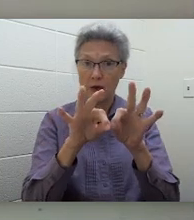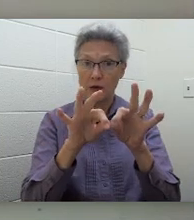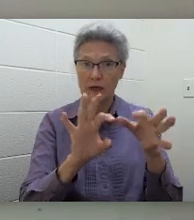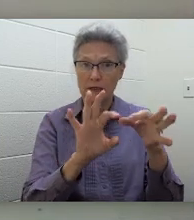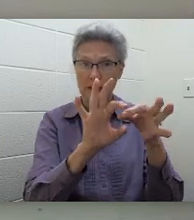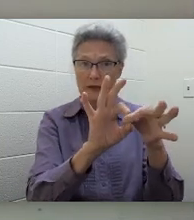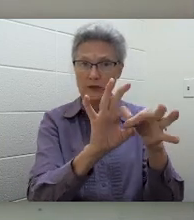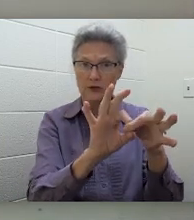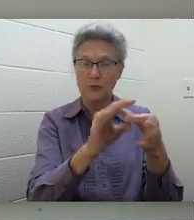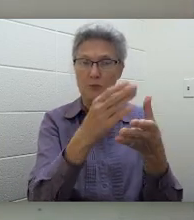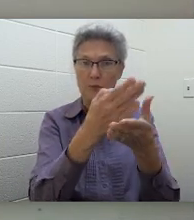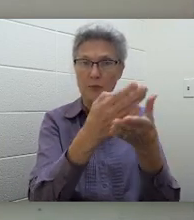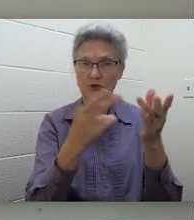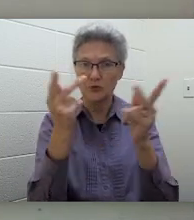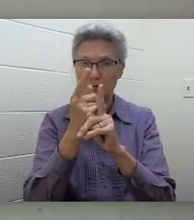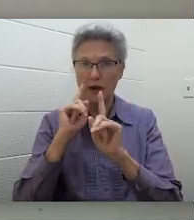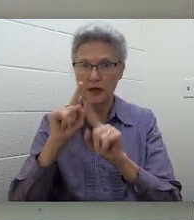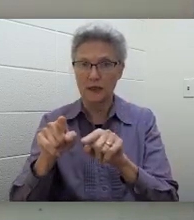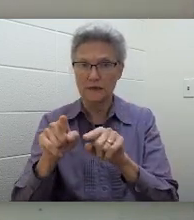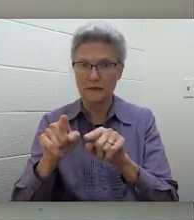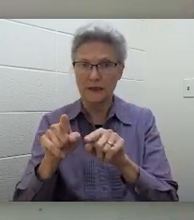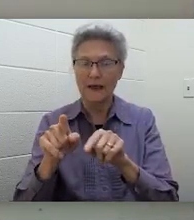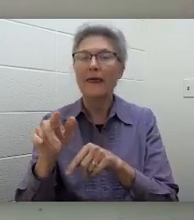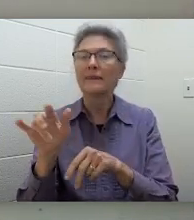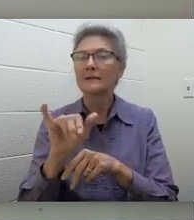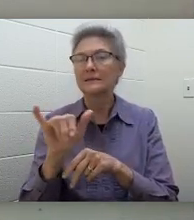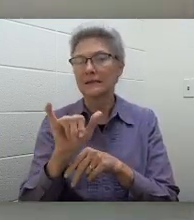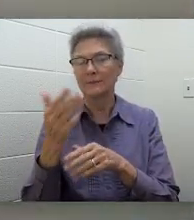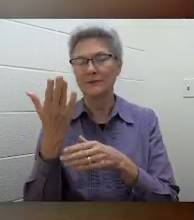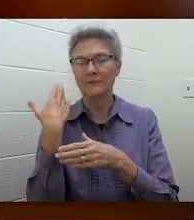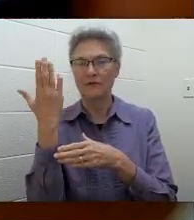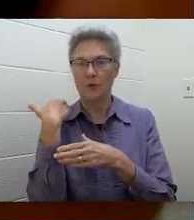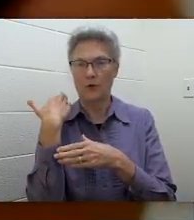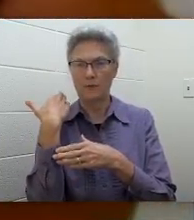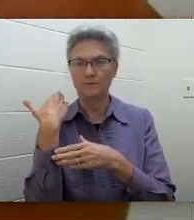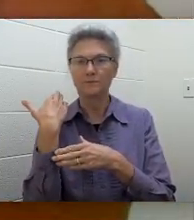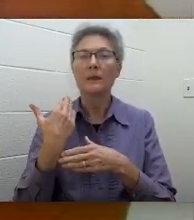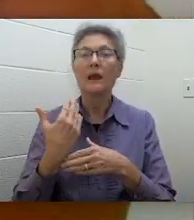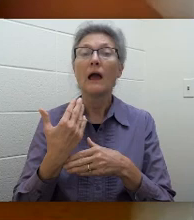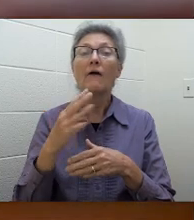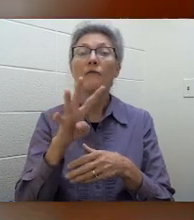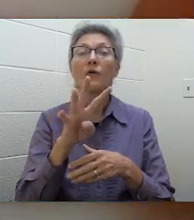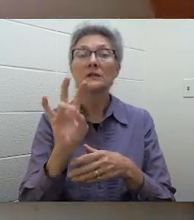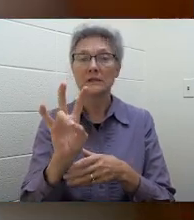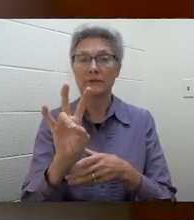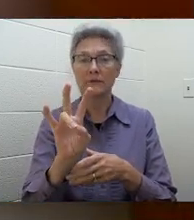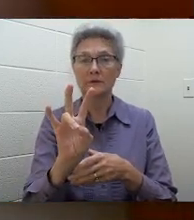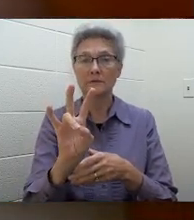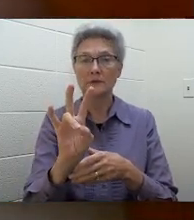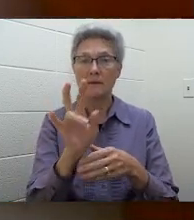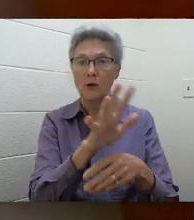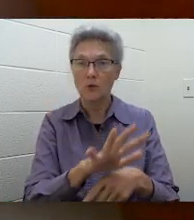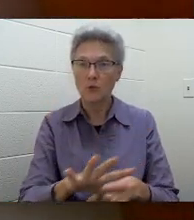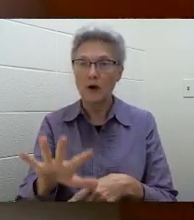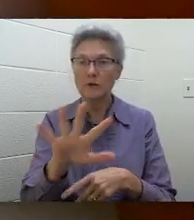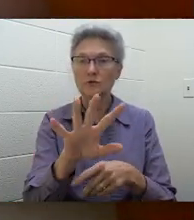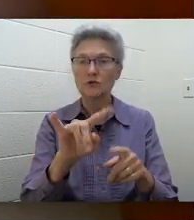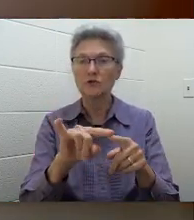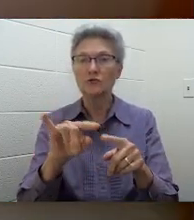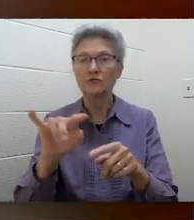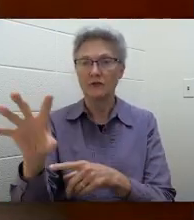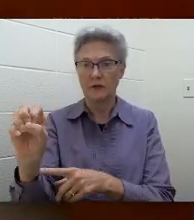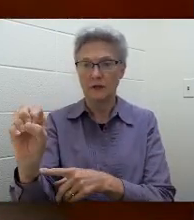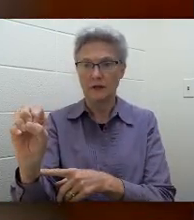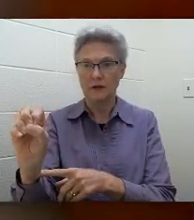it to partial products, just as we did in the previous days. So 47, I'm going to round to 50.